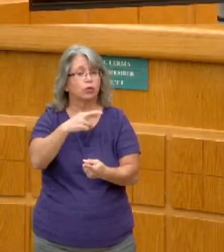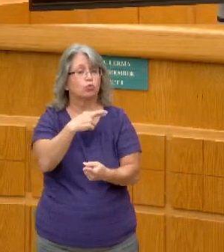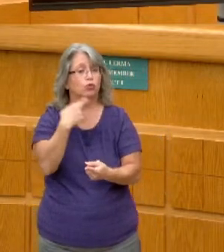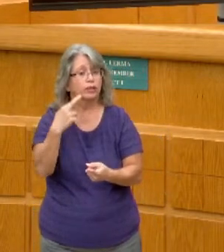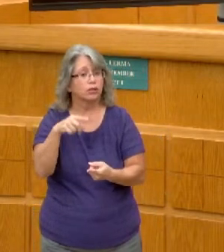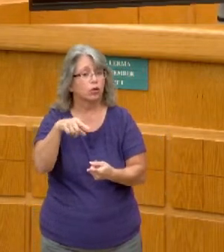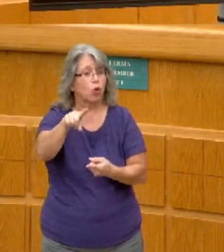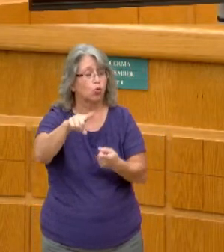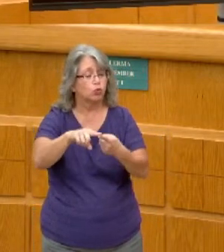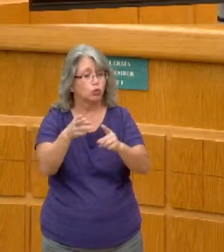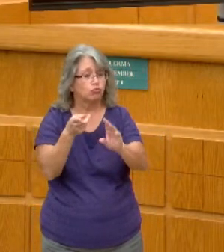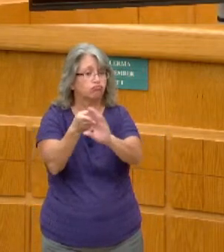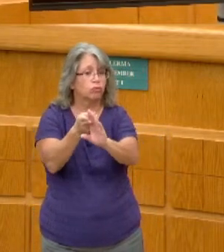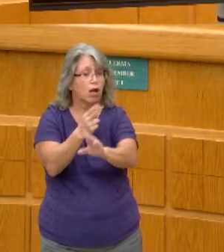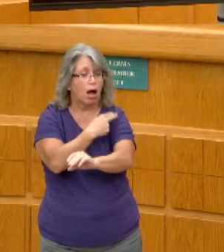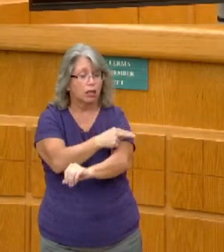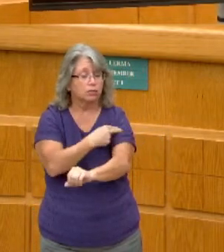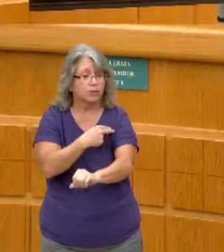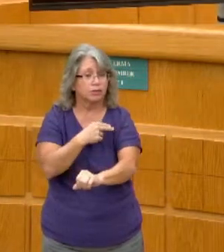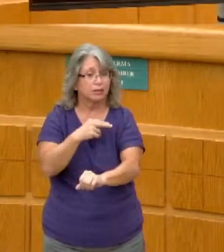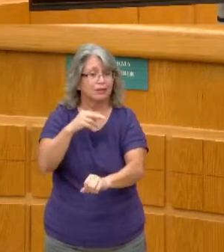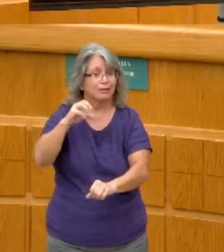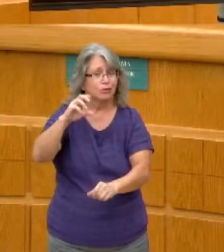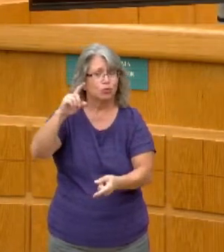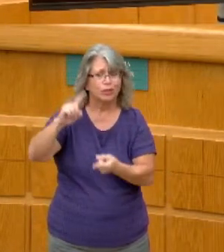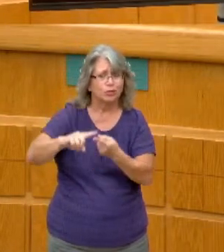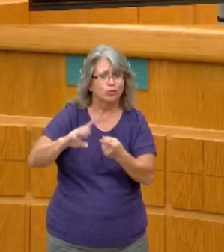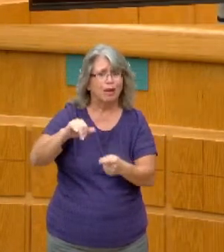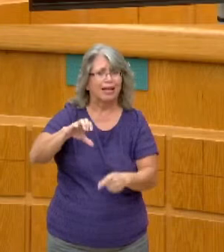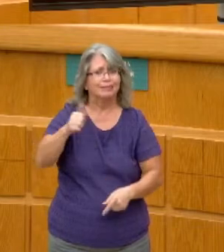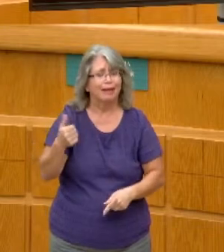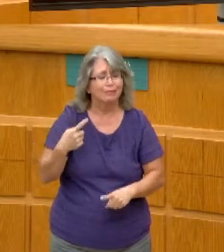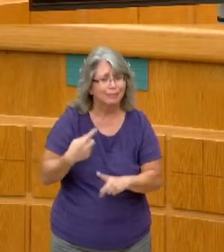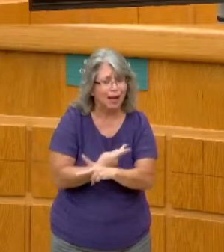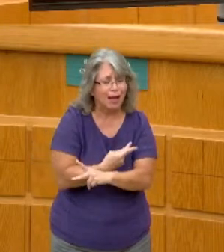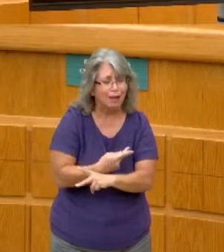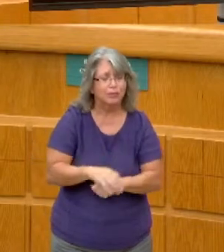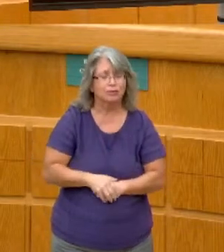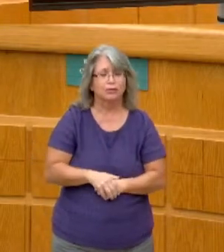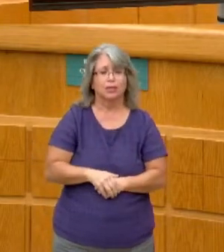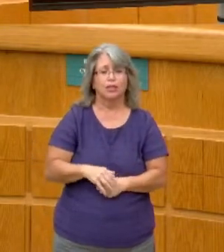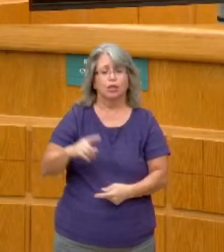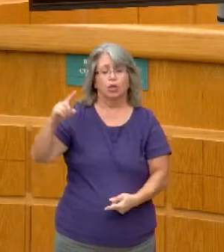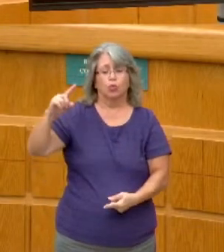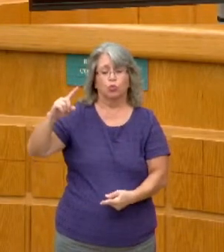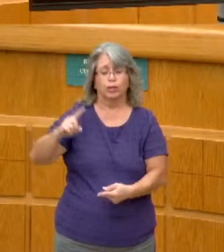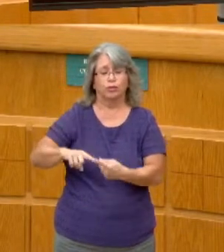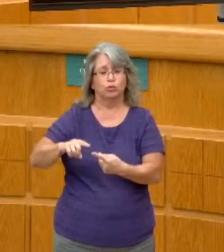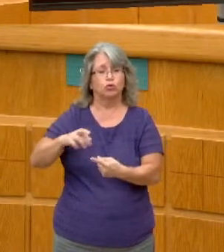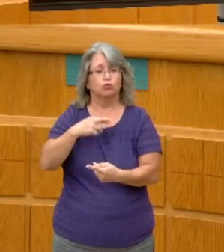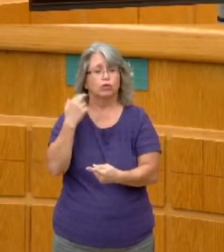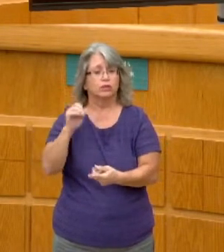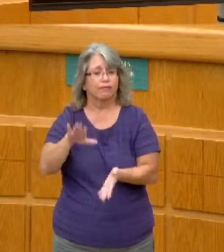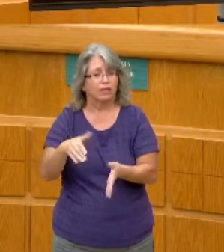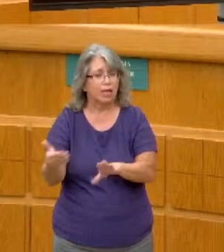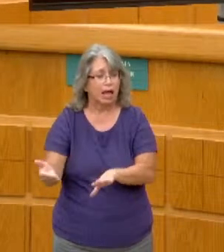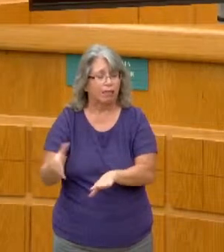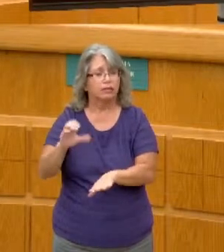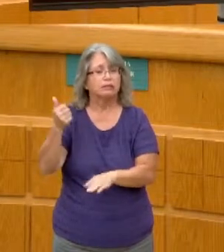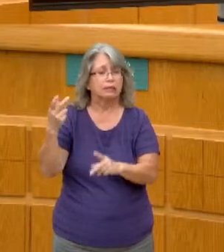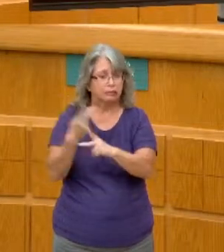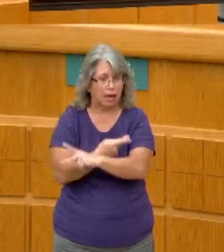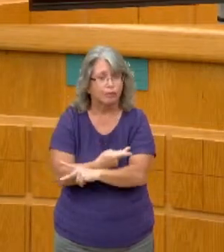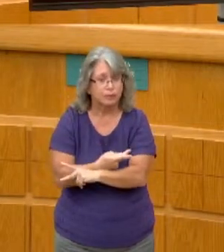is really phenomenal just by getting vaccinated. And they had reduced risk of deaths by greater than 10 times as well. So I think this